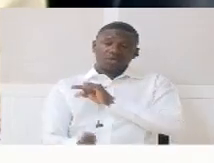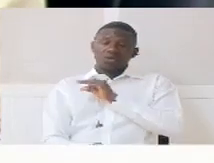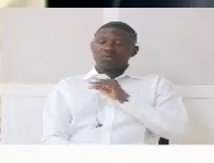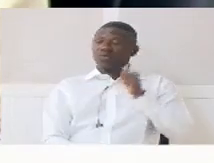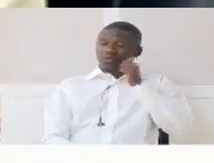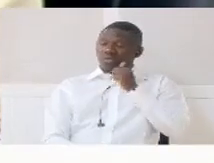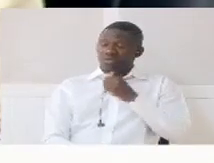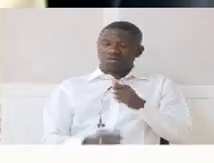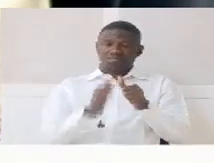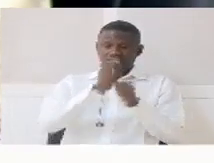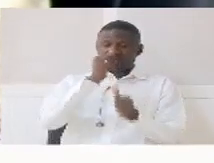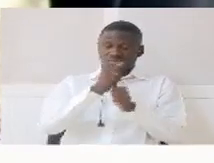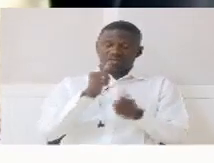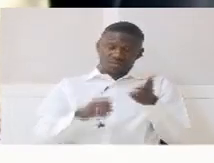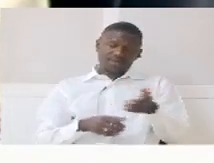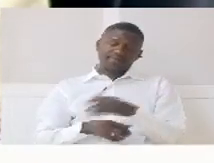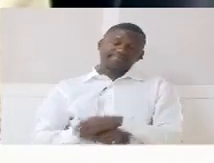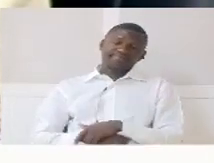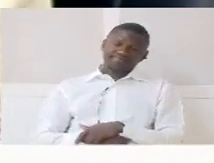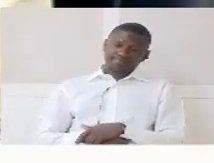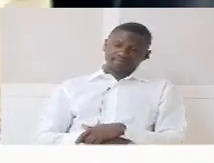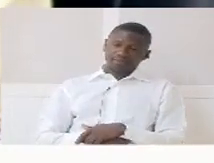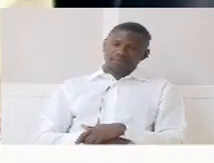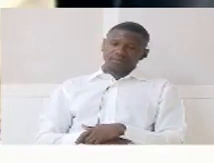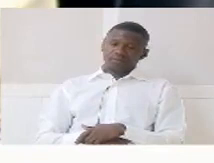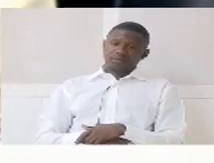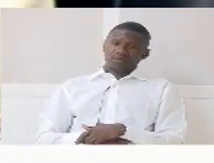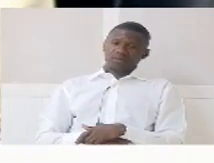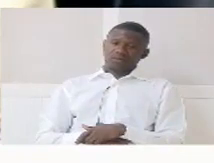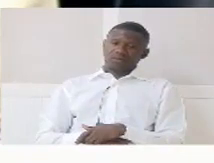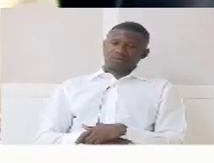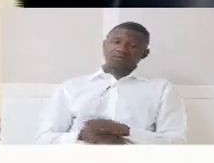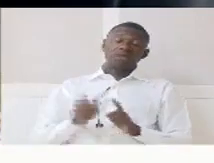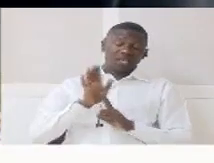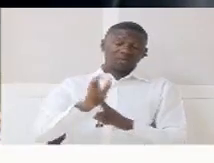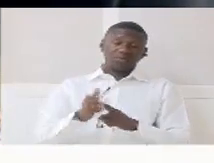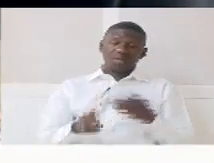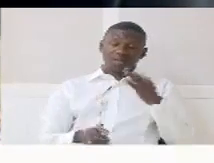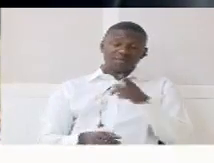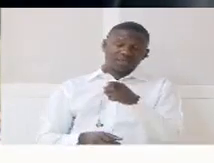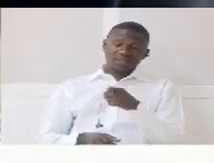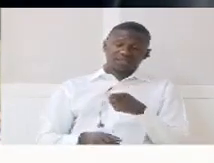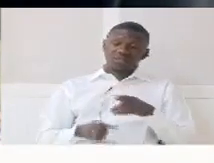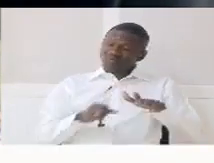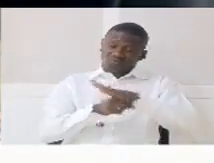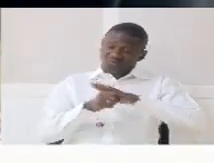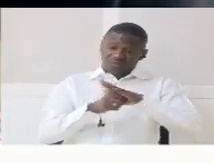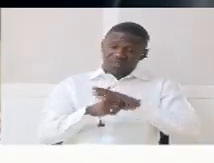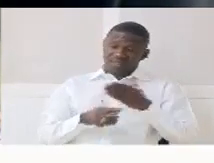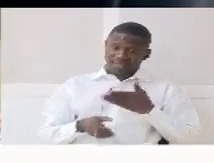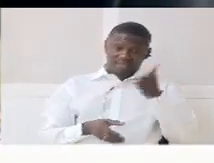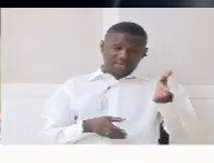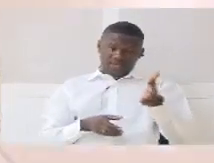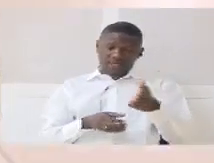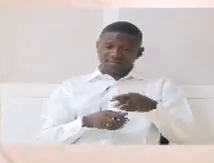off, chamber pot. And they will use it as a chamber pot. So obviously now overcrowded. Obviously, if there is overcrowding by